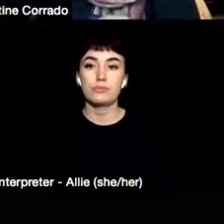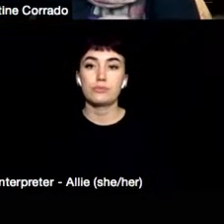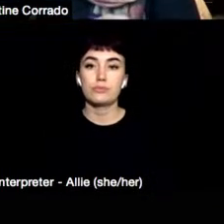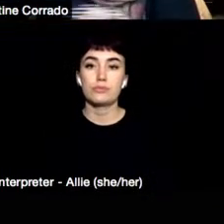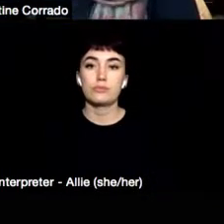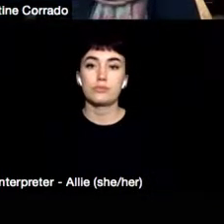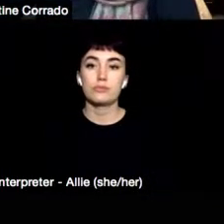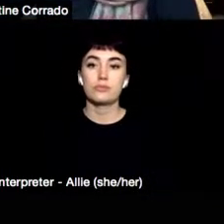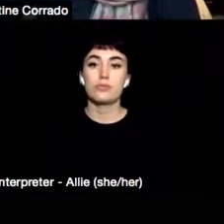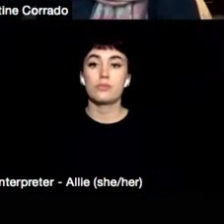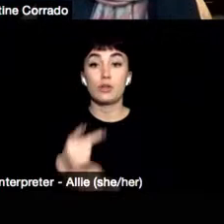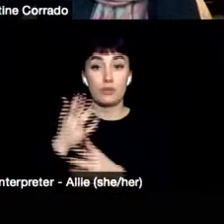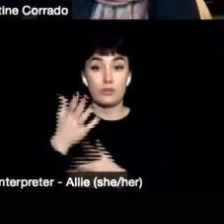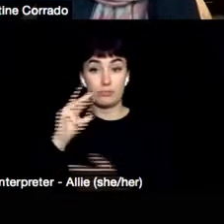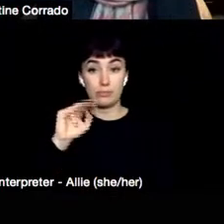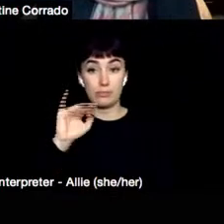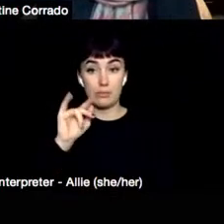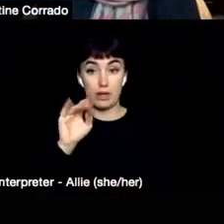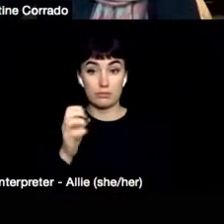Mike?